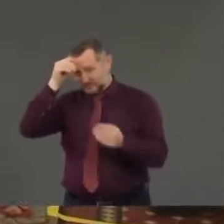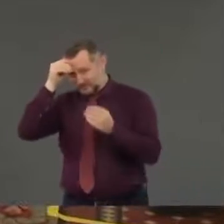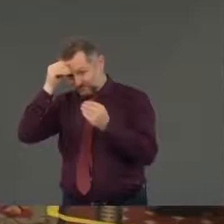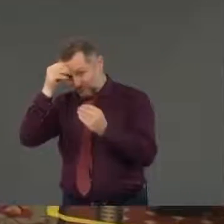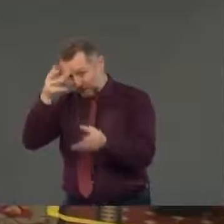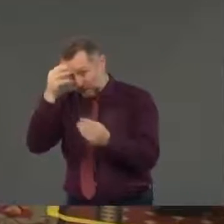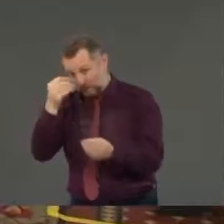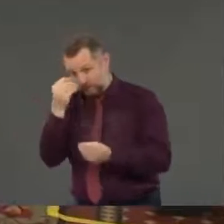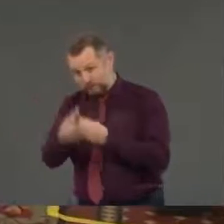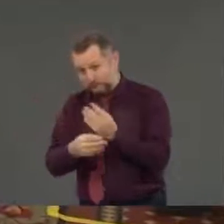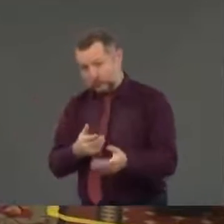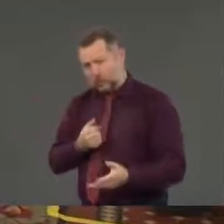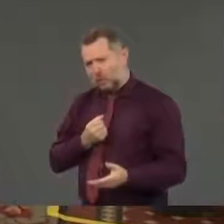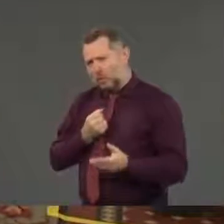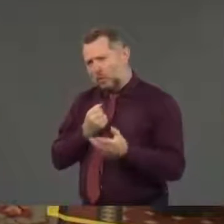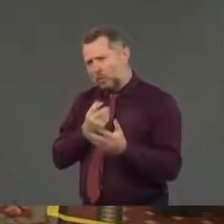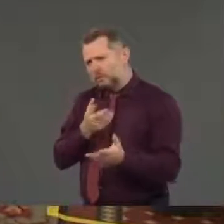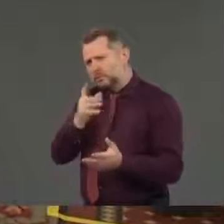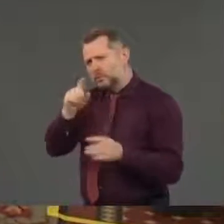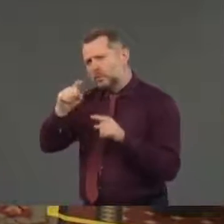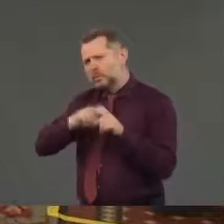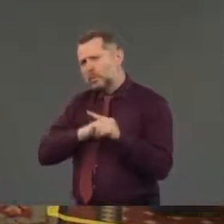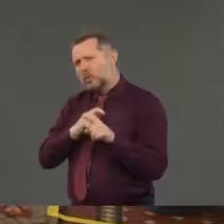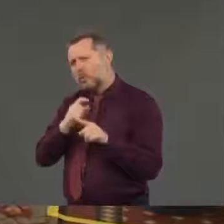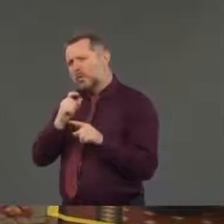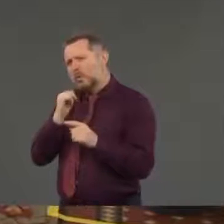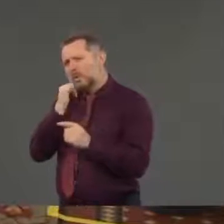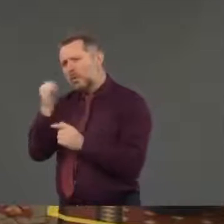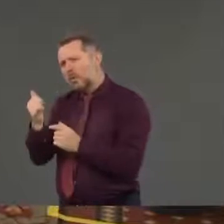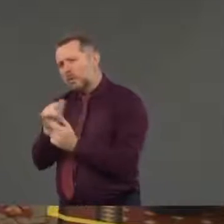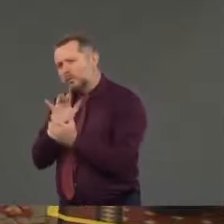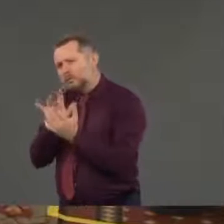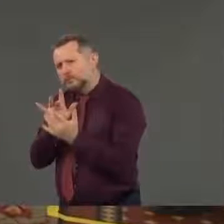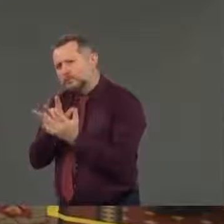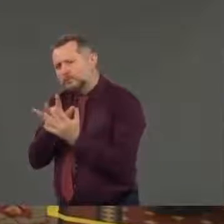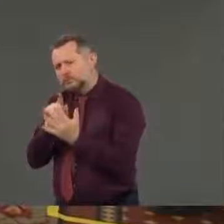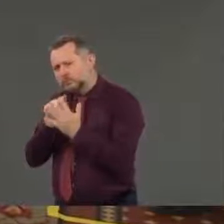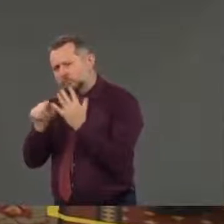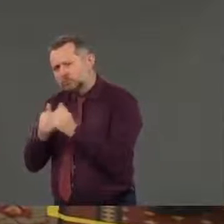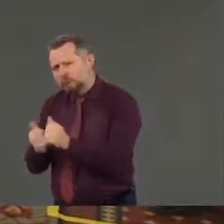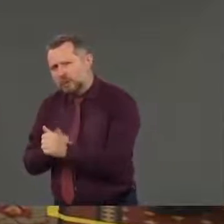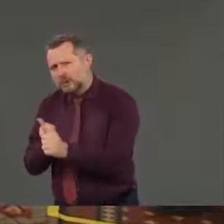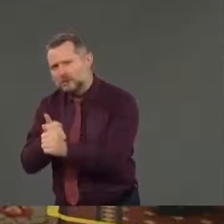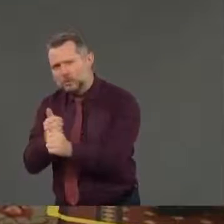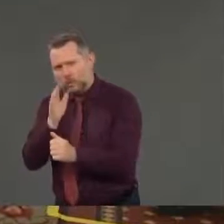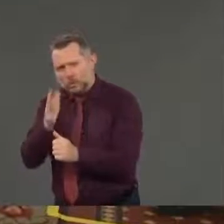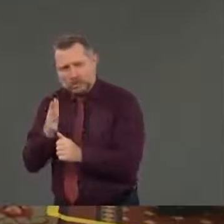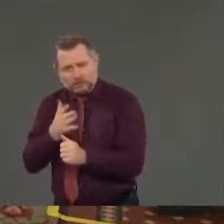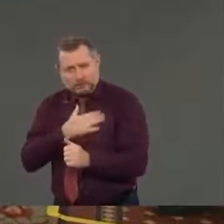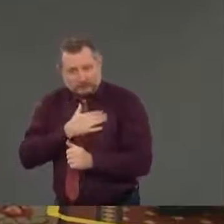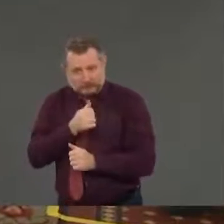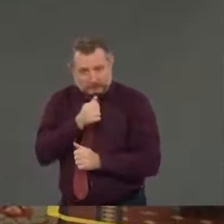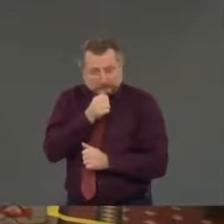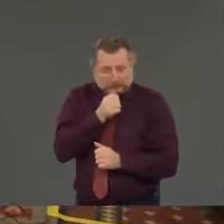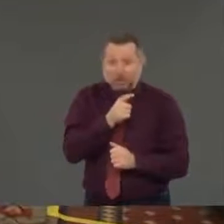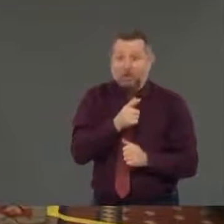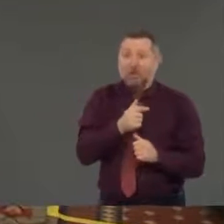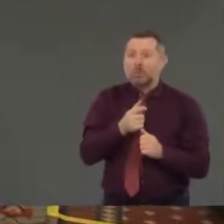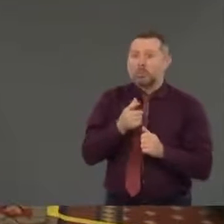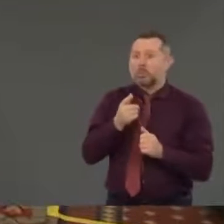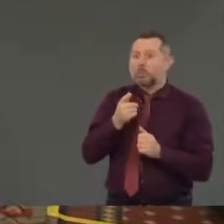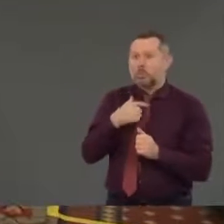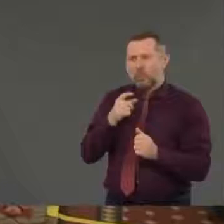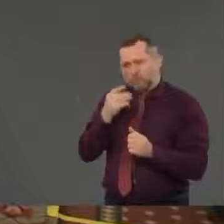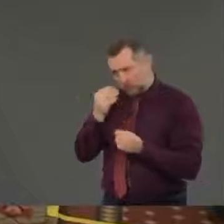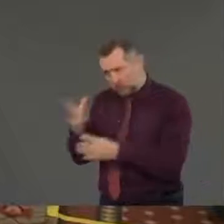going to be protected? There's privacy concerns, as well as some people who are worried that their information is going to be shared with ICE or law enforcement. How can people know that